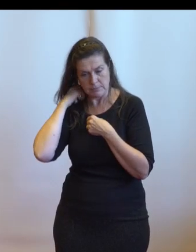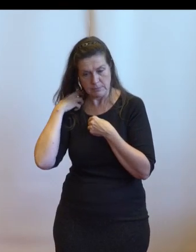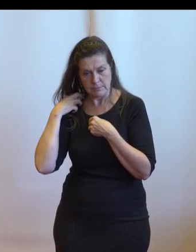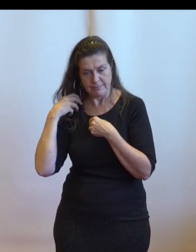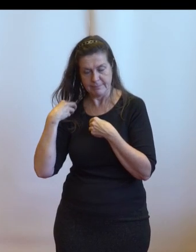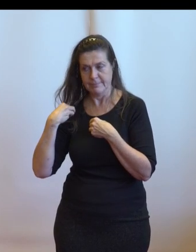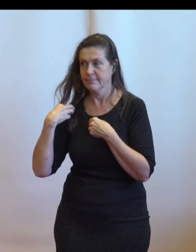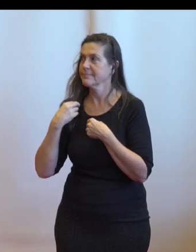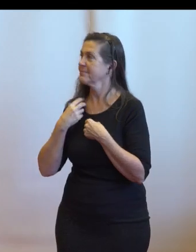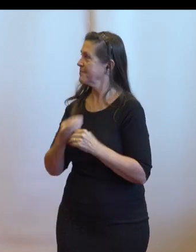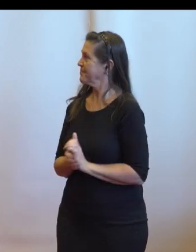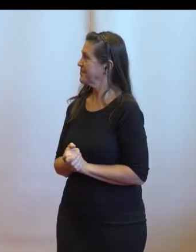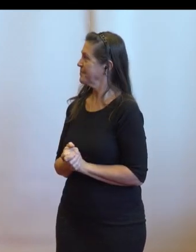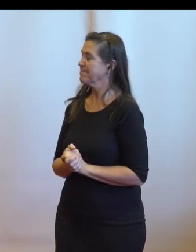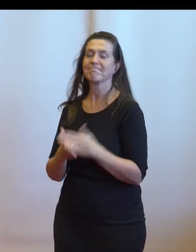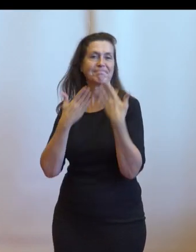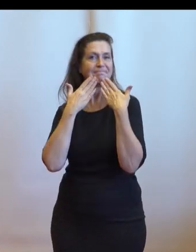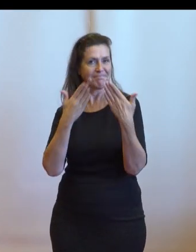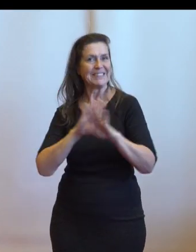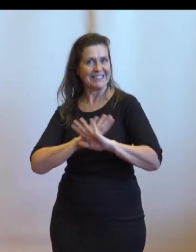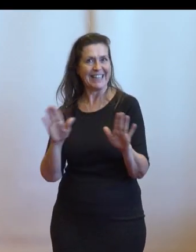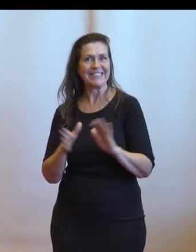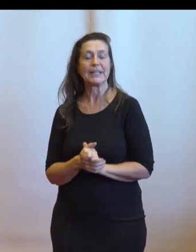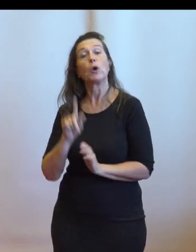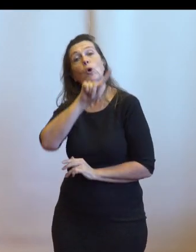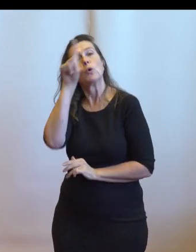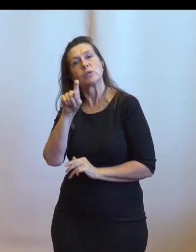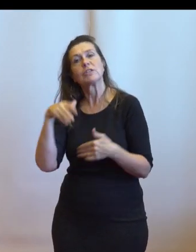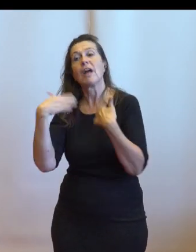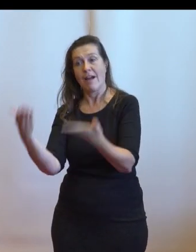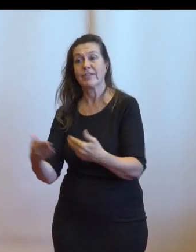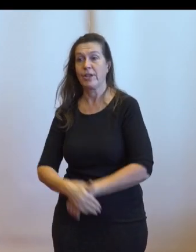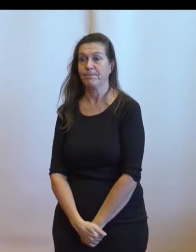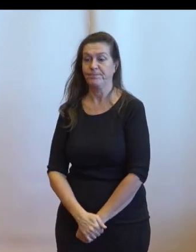And that's it. But we're doing questions afterwards, but thank you. Yes. Great.